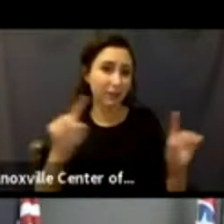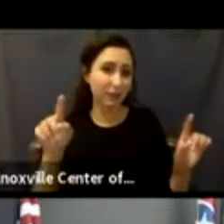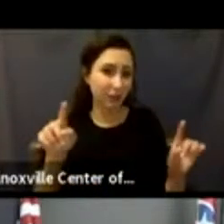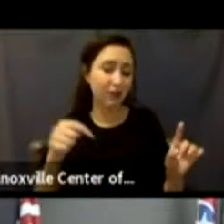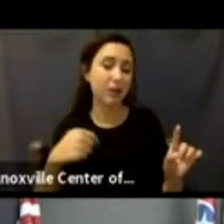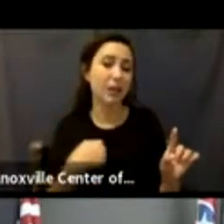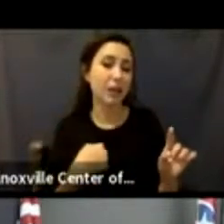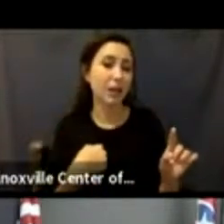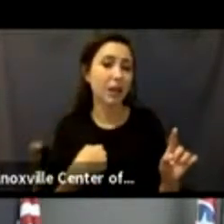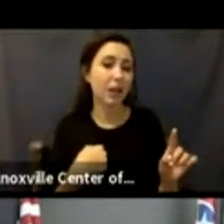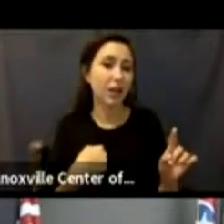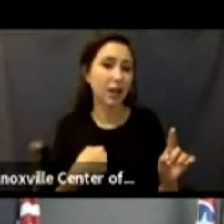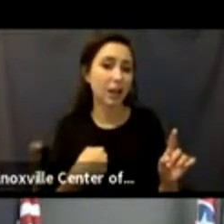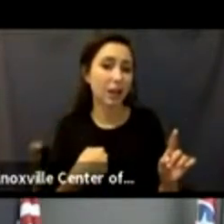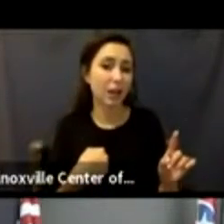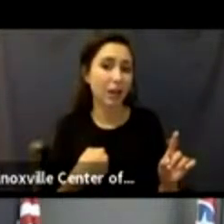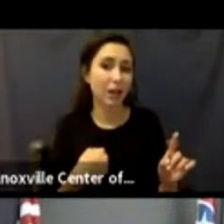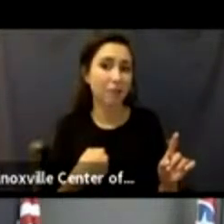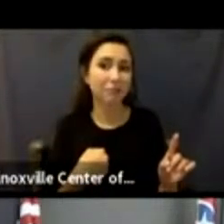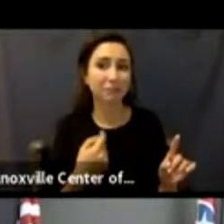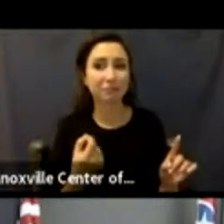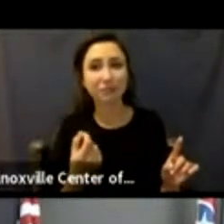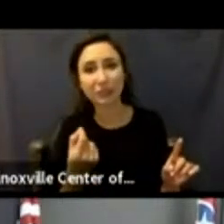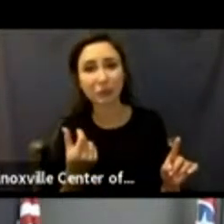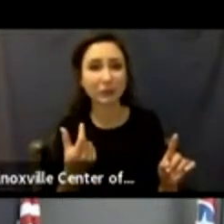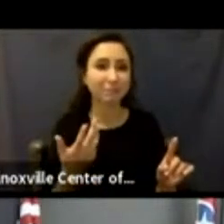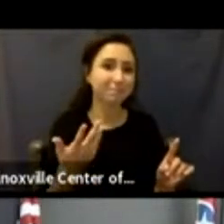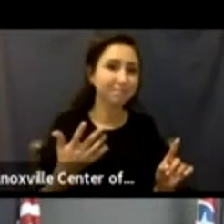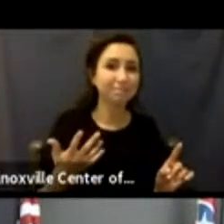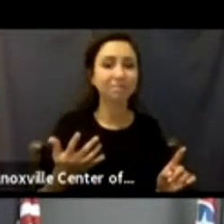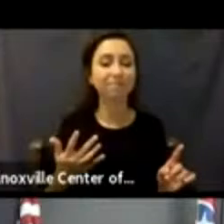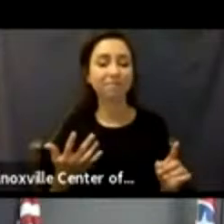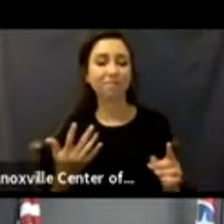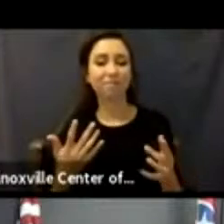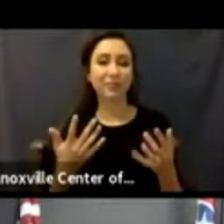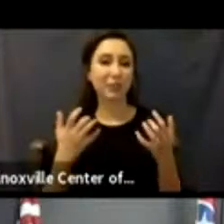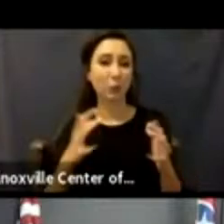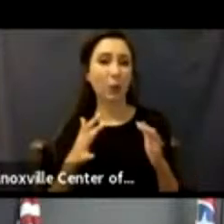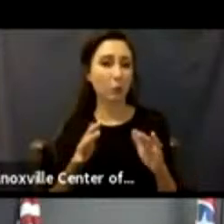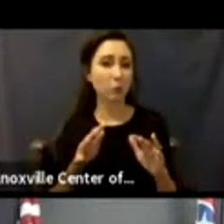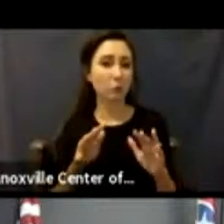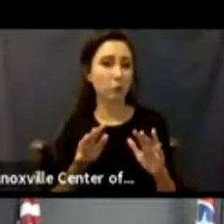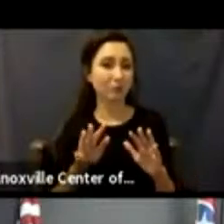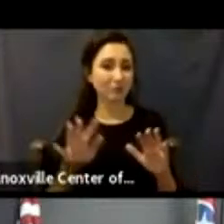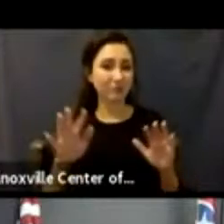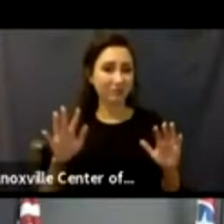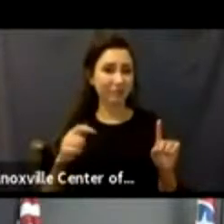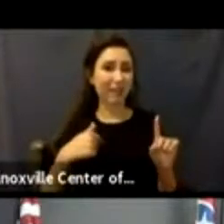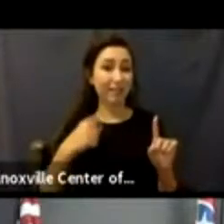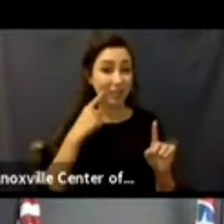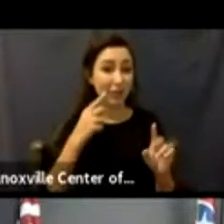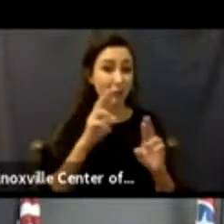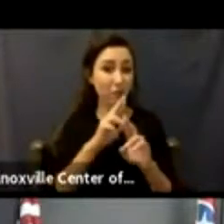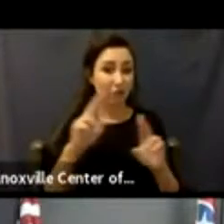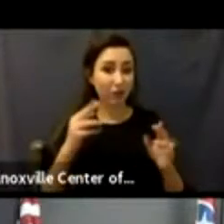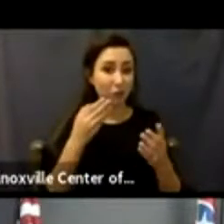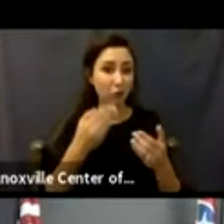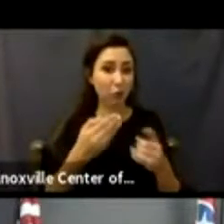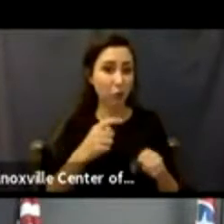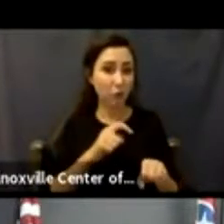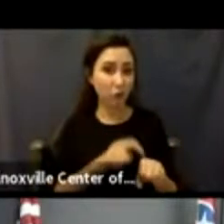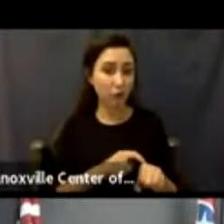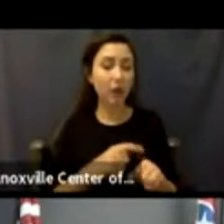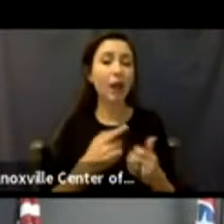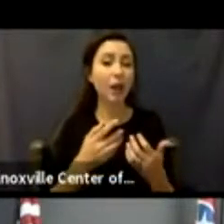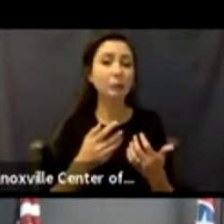I'm a little reticent today maybe to step back, but I think we're getting close to a point where we,